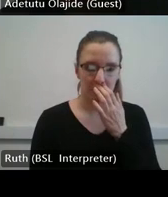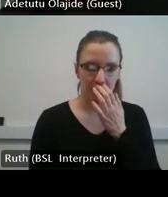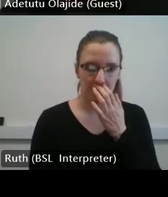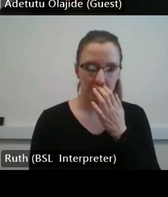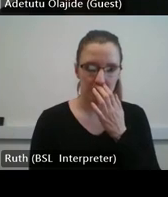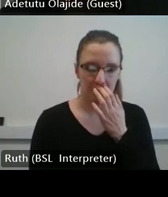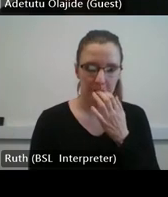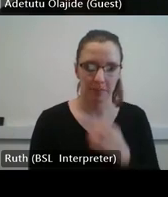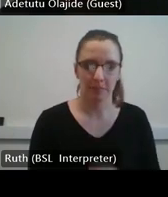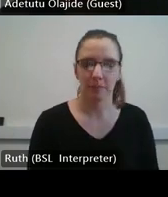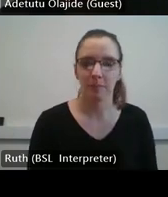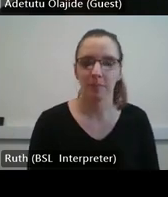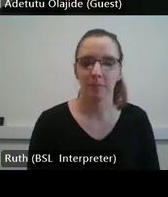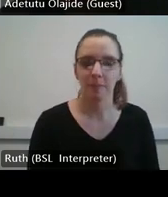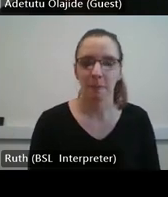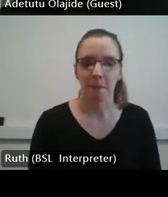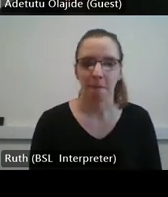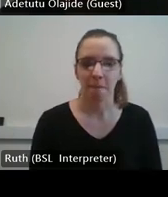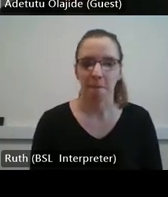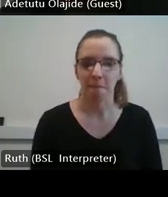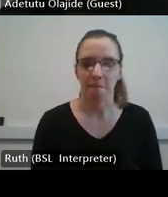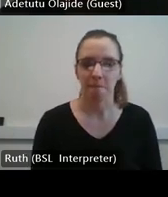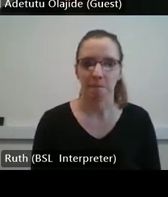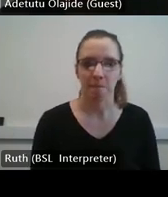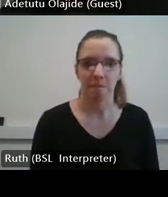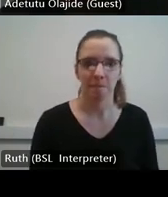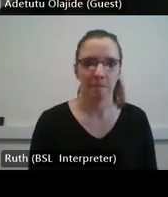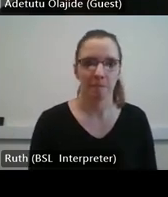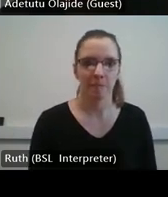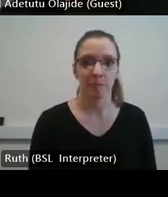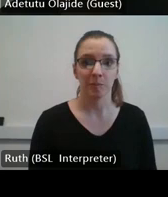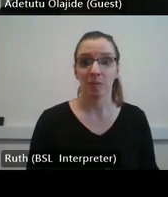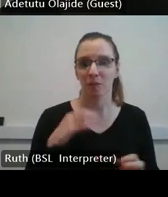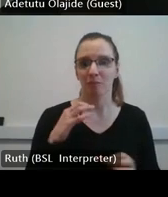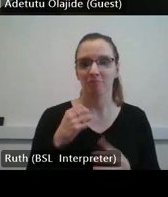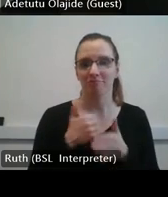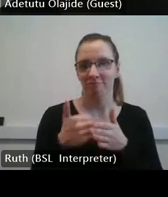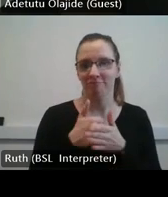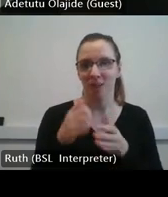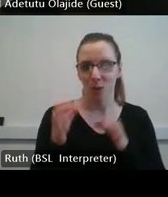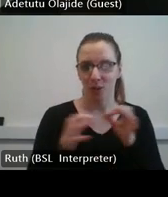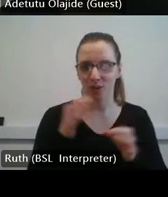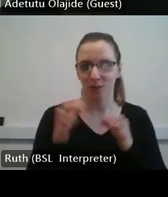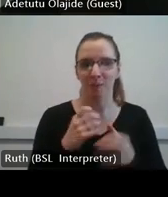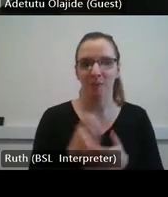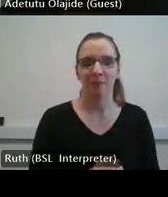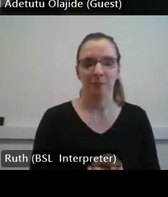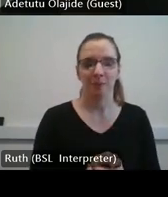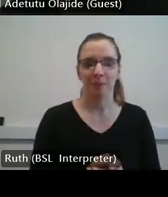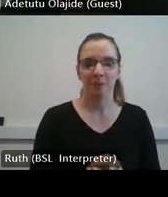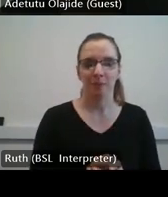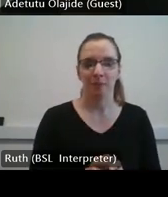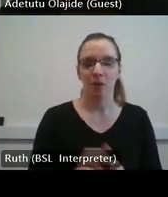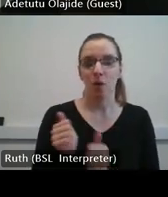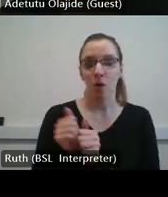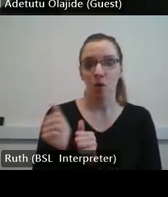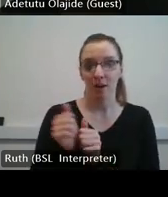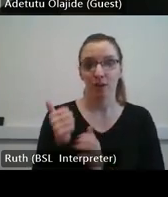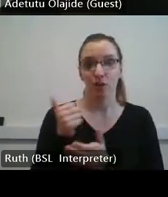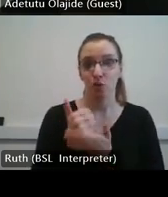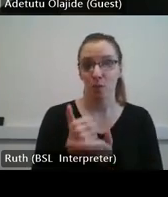Yeah. Yeah. Okay, then. So there's a question here that's very popular. How can an organisation support